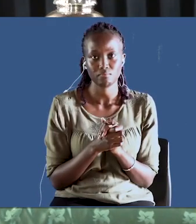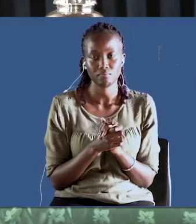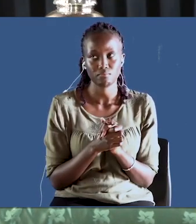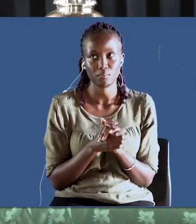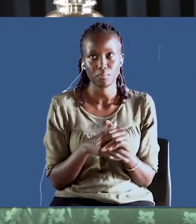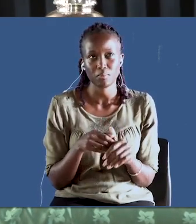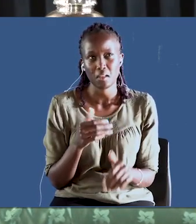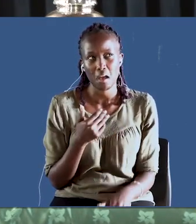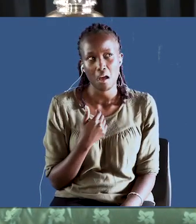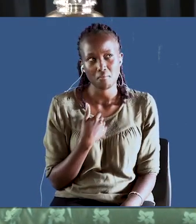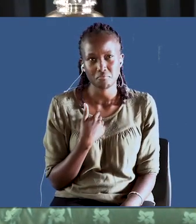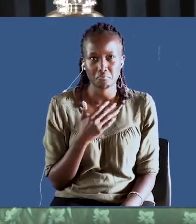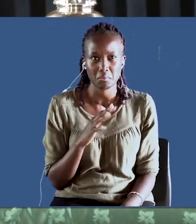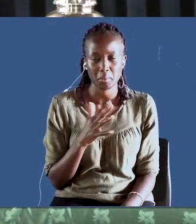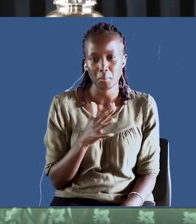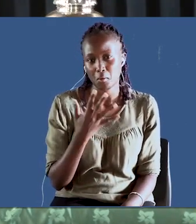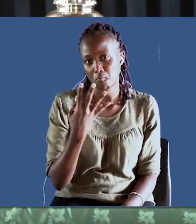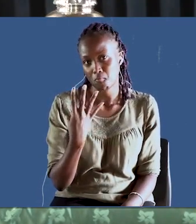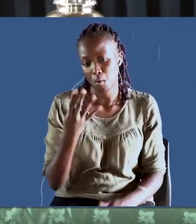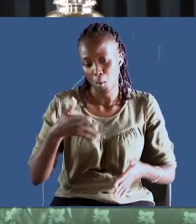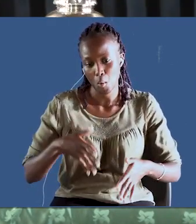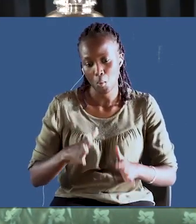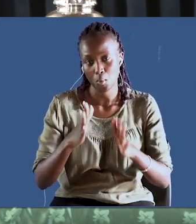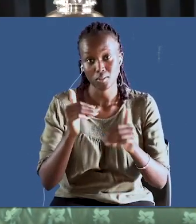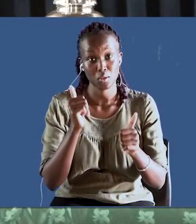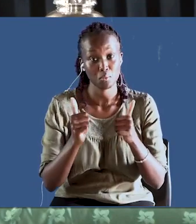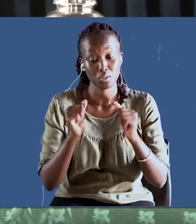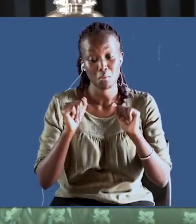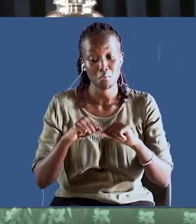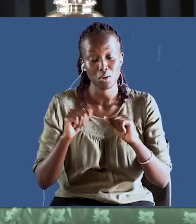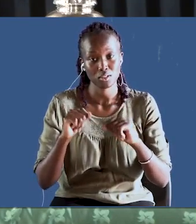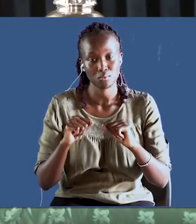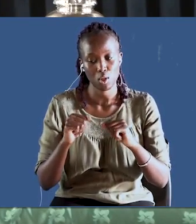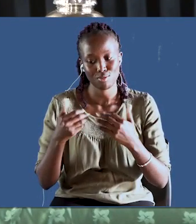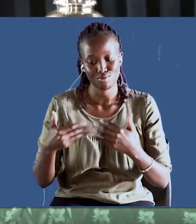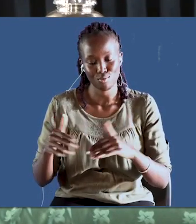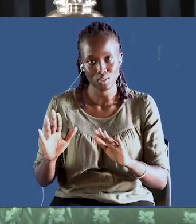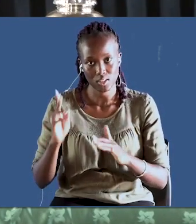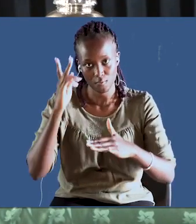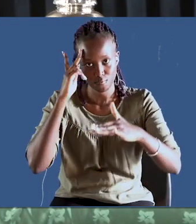There are about four ways in which we can lose the vision of God.